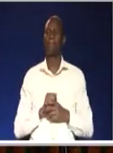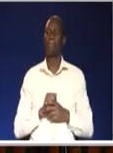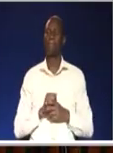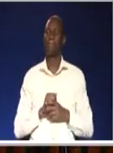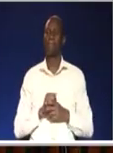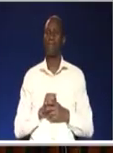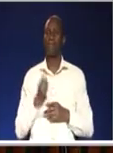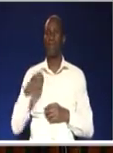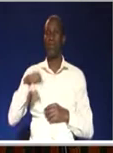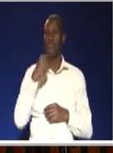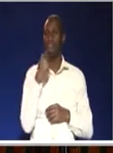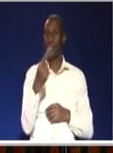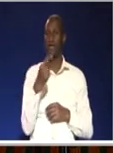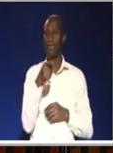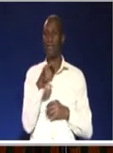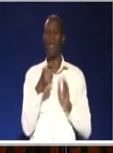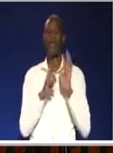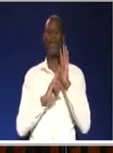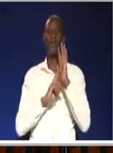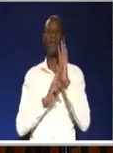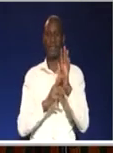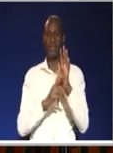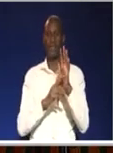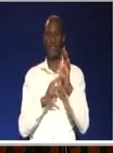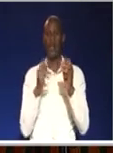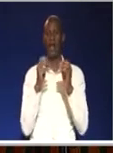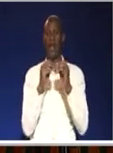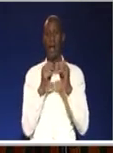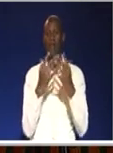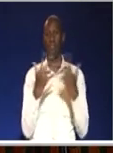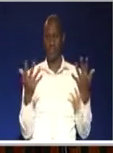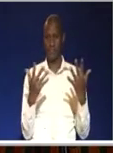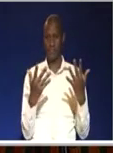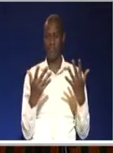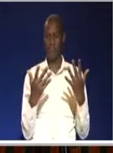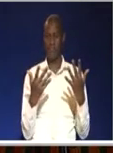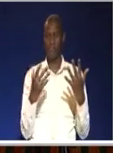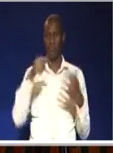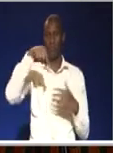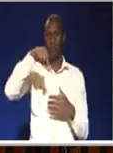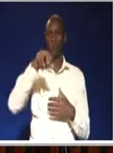We are saying it is representation of the quantity of a commodity demanded